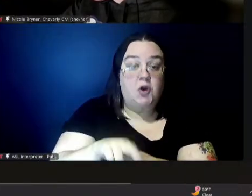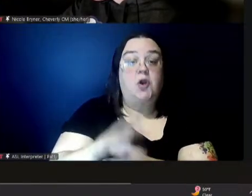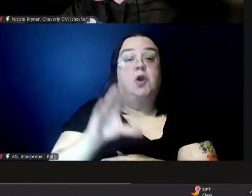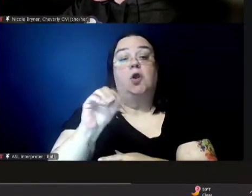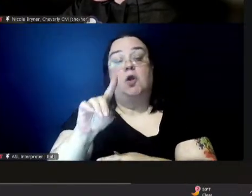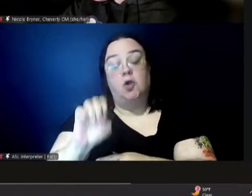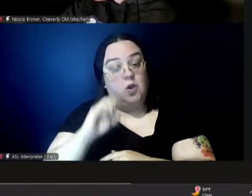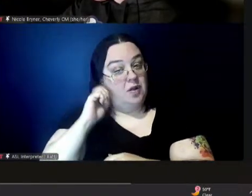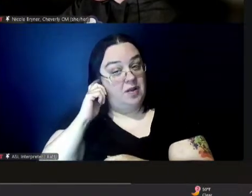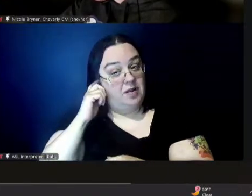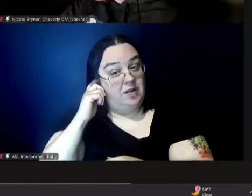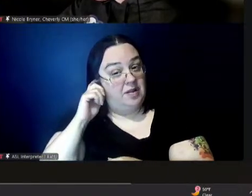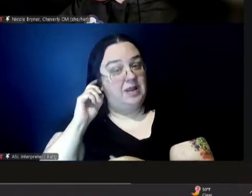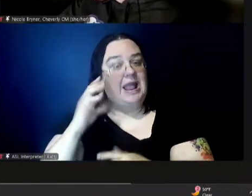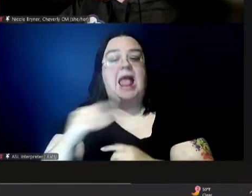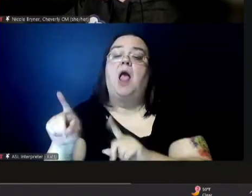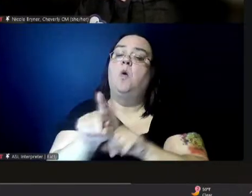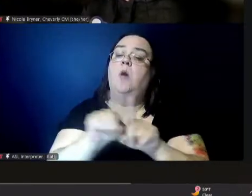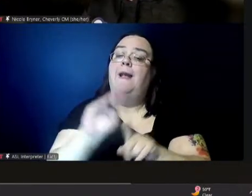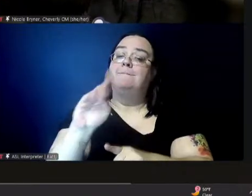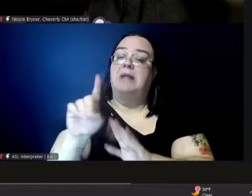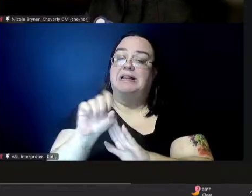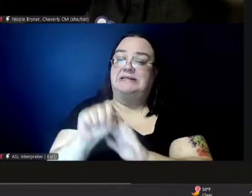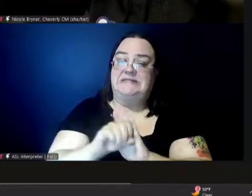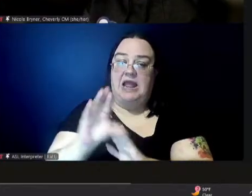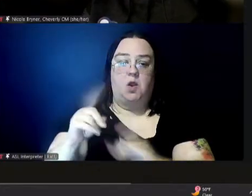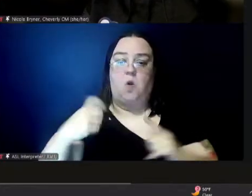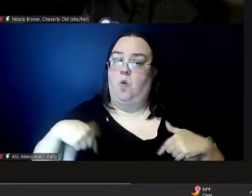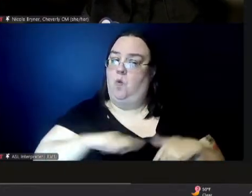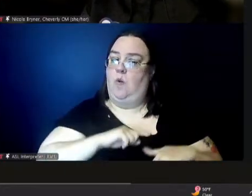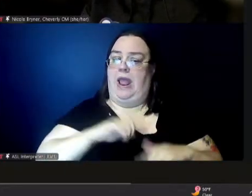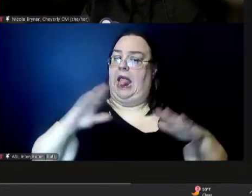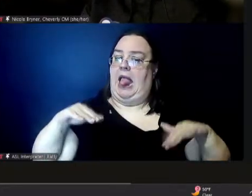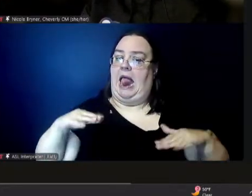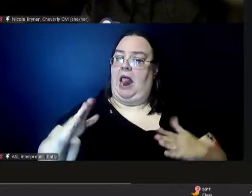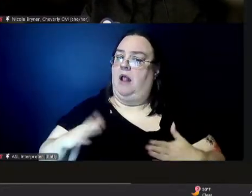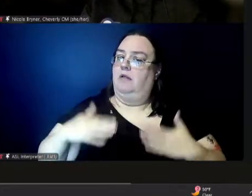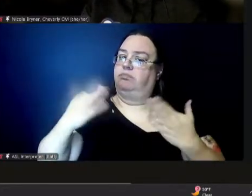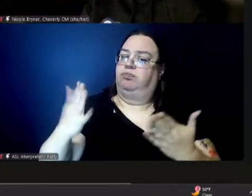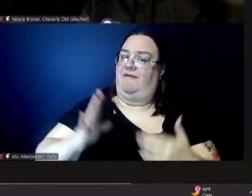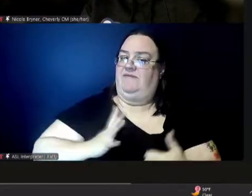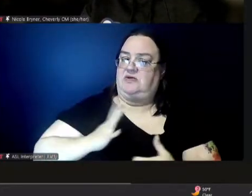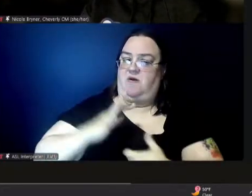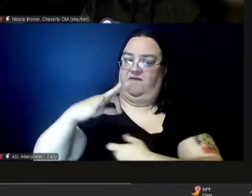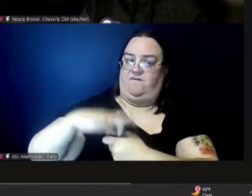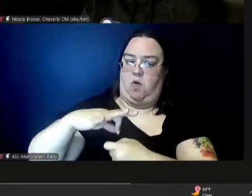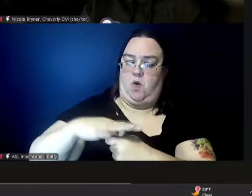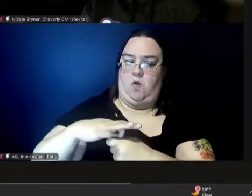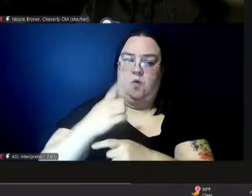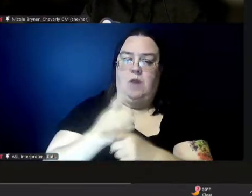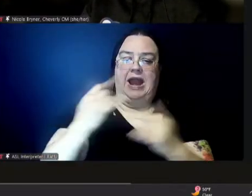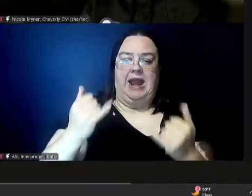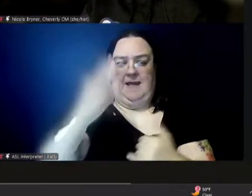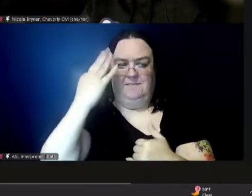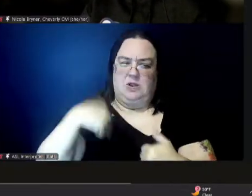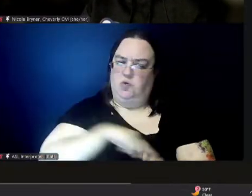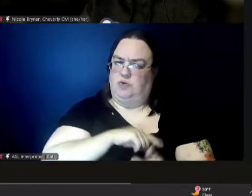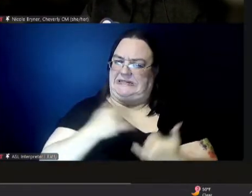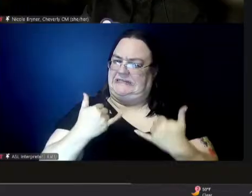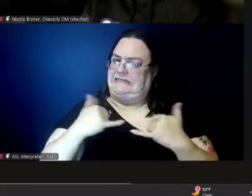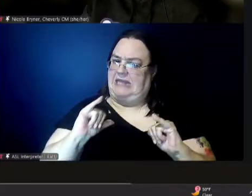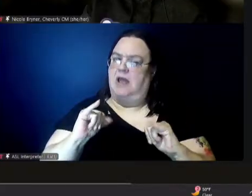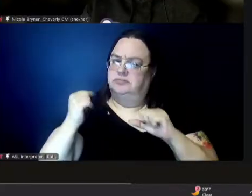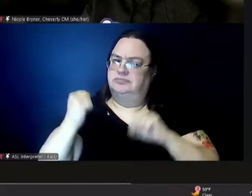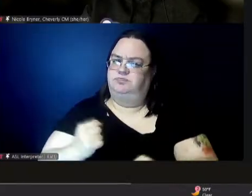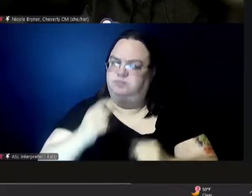brought anything up for an official vote within the Board of Election Supervisors, as we are still very much entrenched in the research stage. It